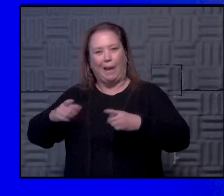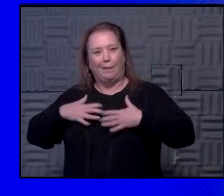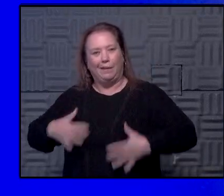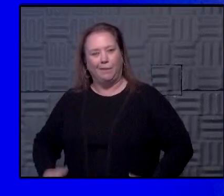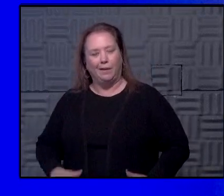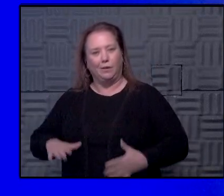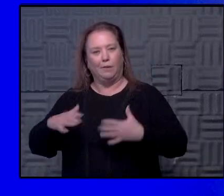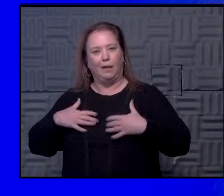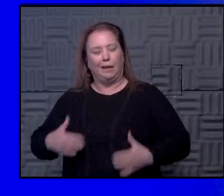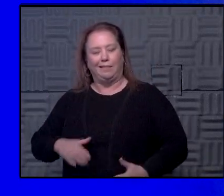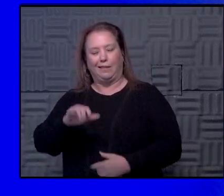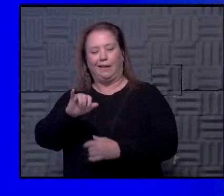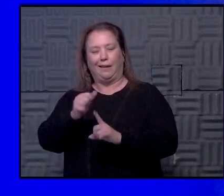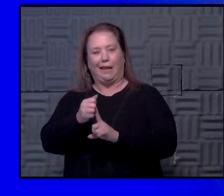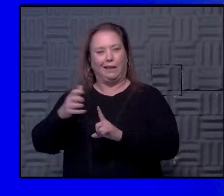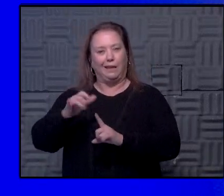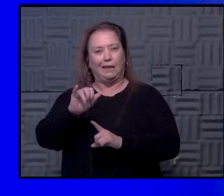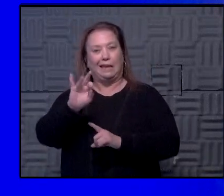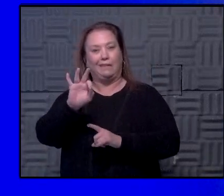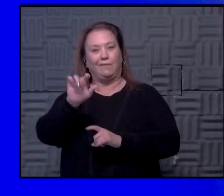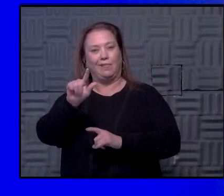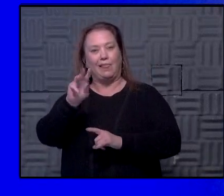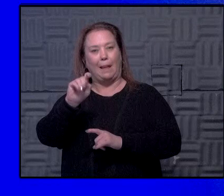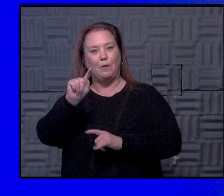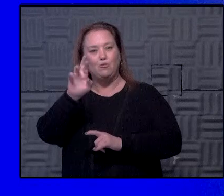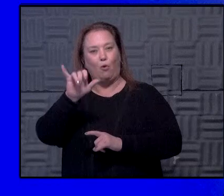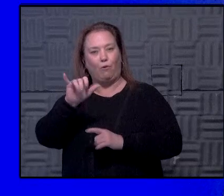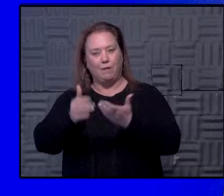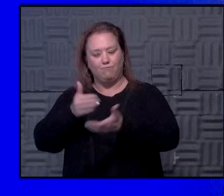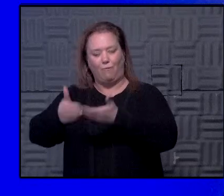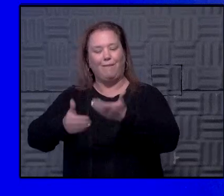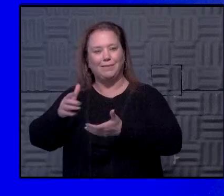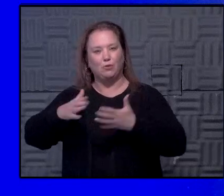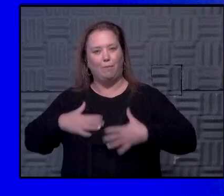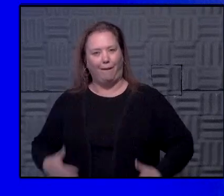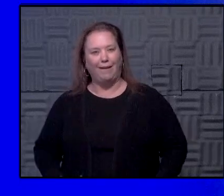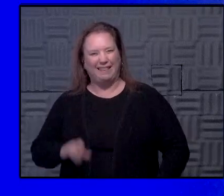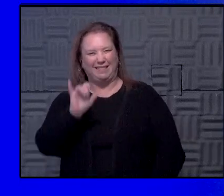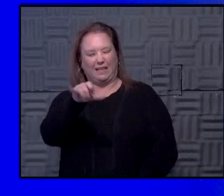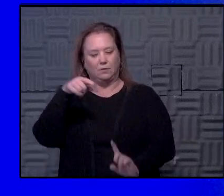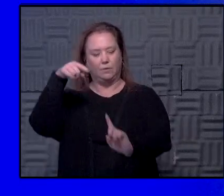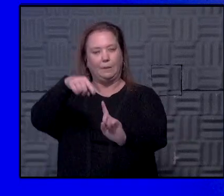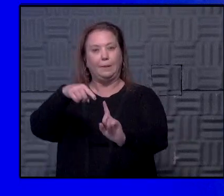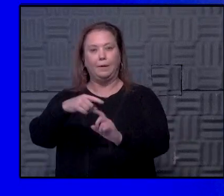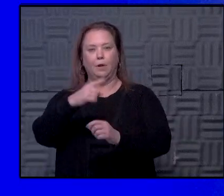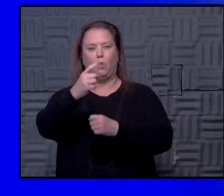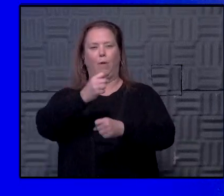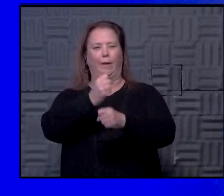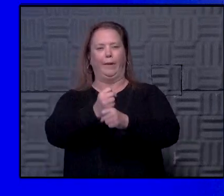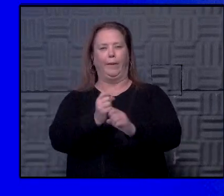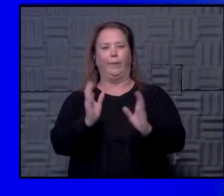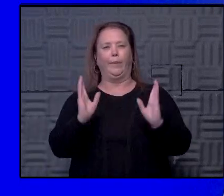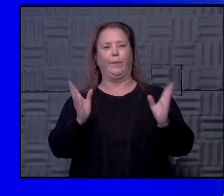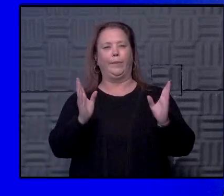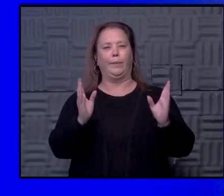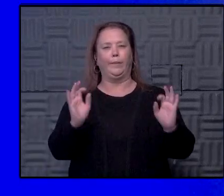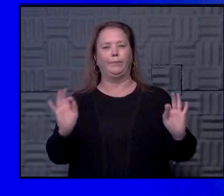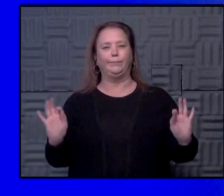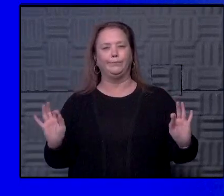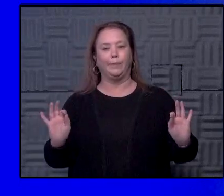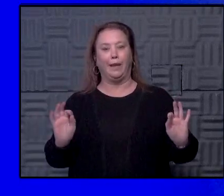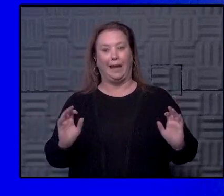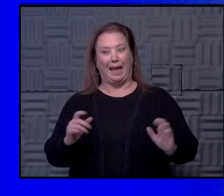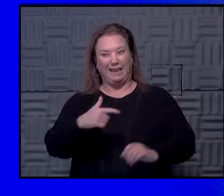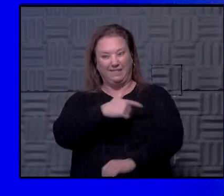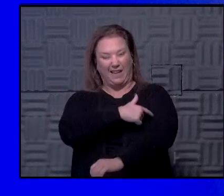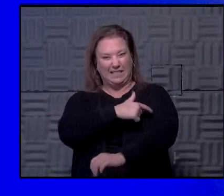dysregulation, that inflammatory process. And that being said, just like you said, a year is a minuscule amount of time. To think that we have